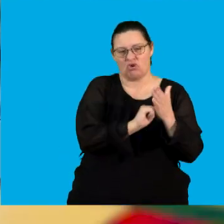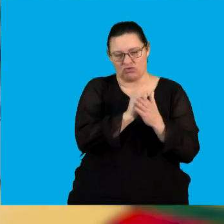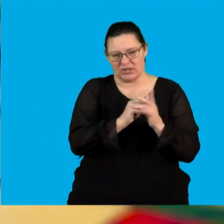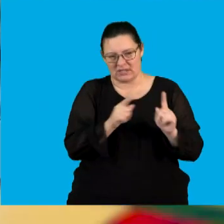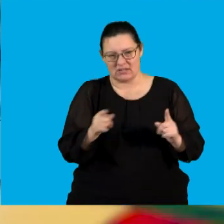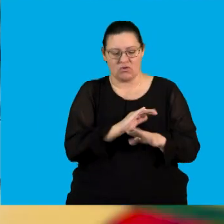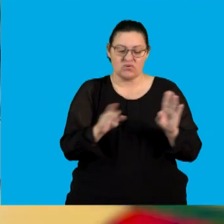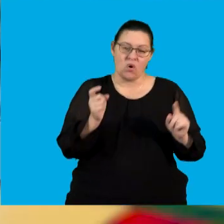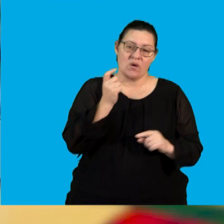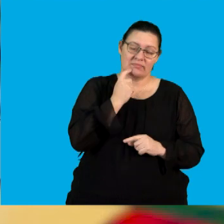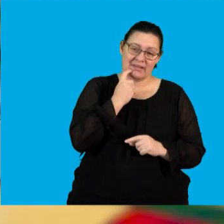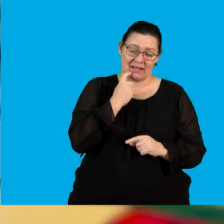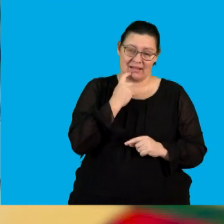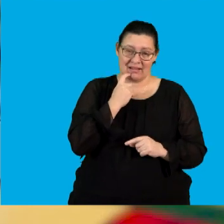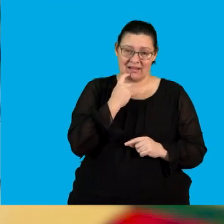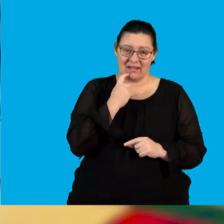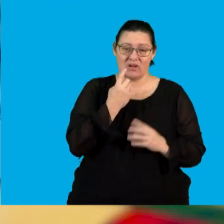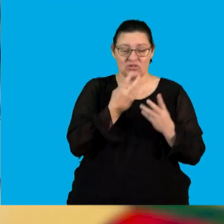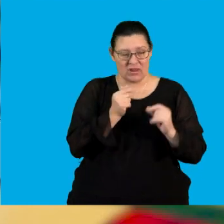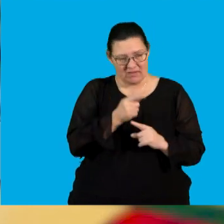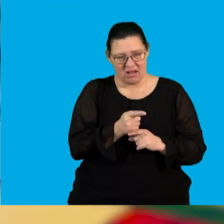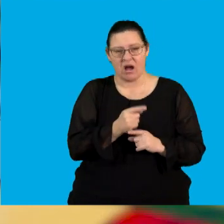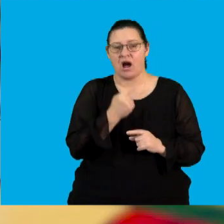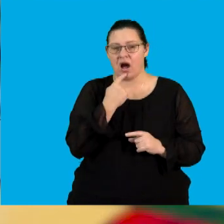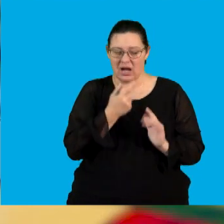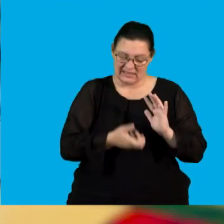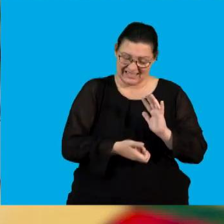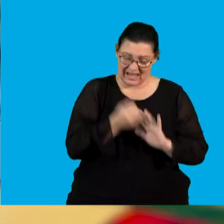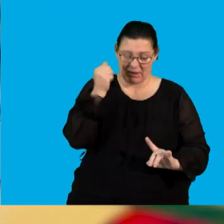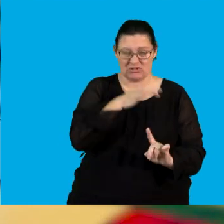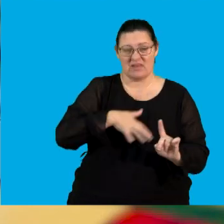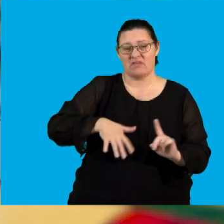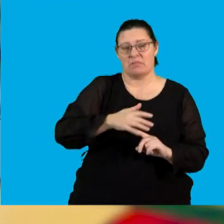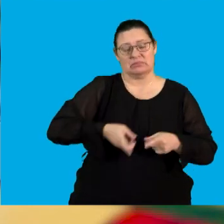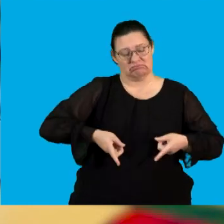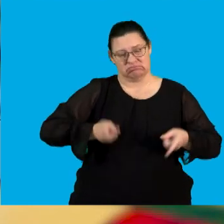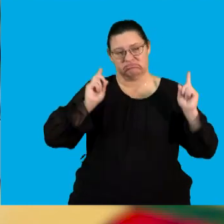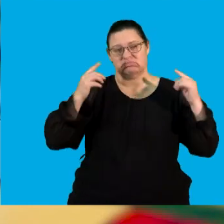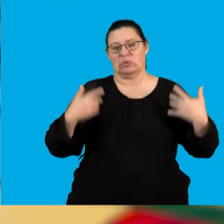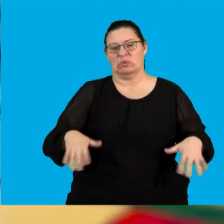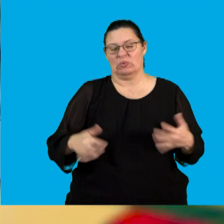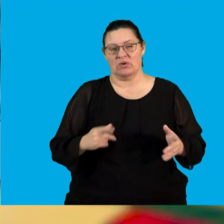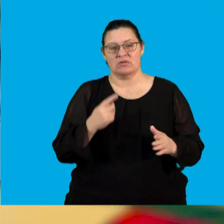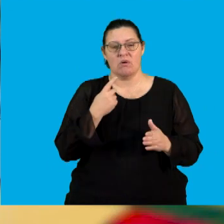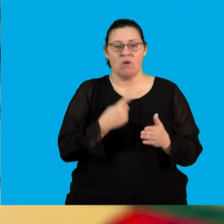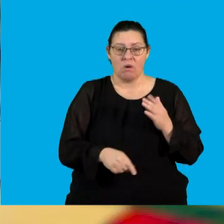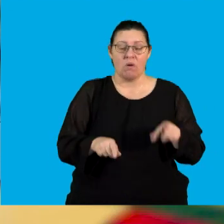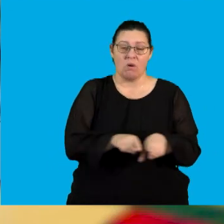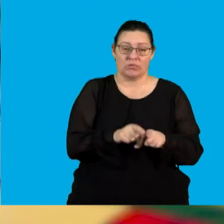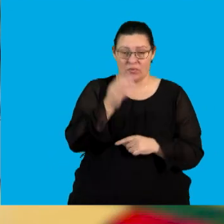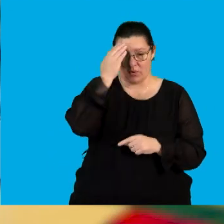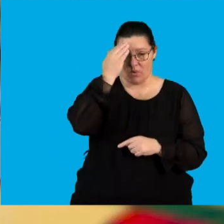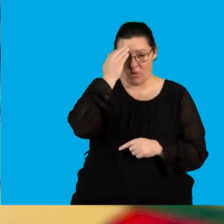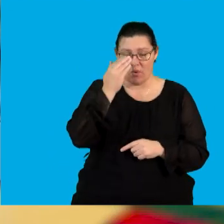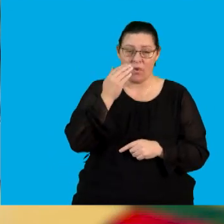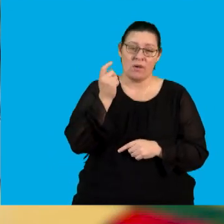we can see, the non-metal oxide solutions are causing a lot of damage to our environment. So not only that, we